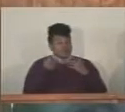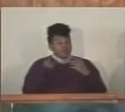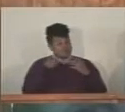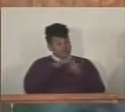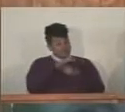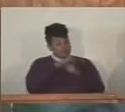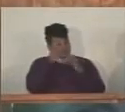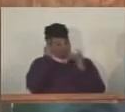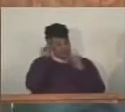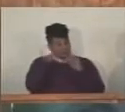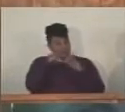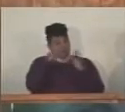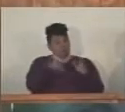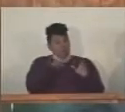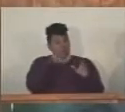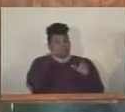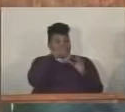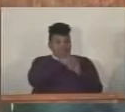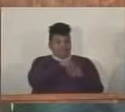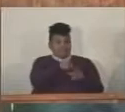Act. I ask,